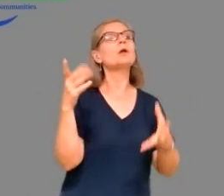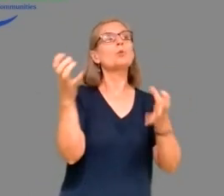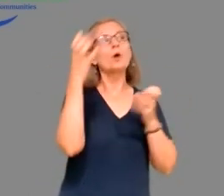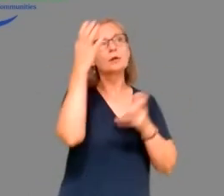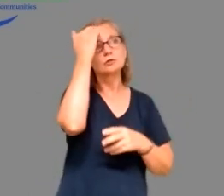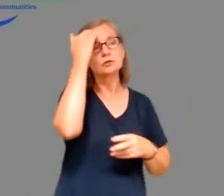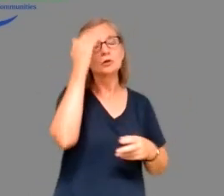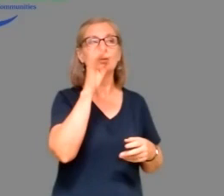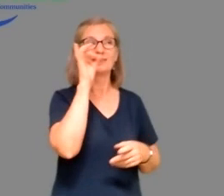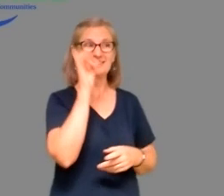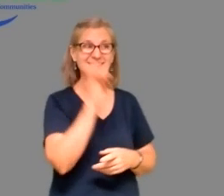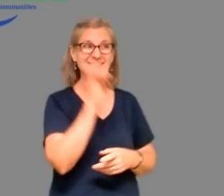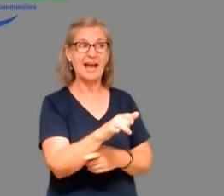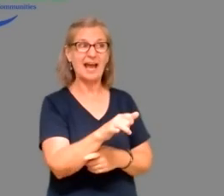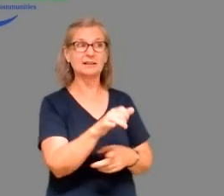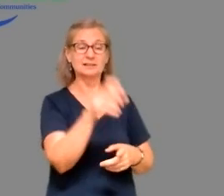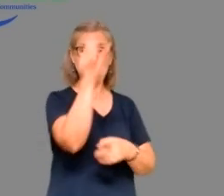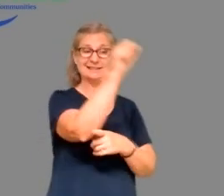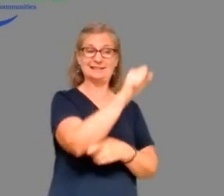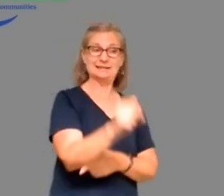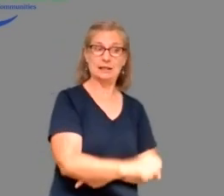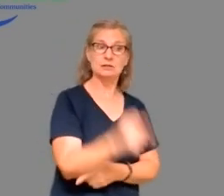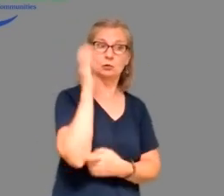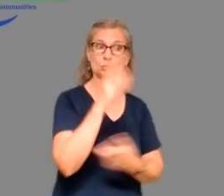Can this change via the seasons, right? Like,